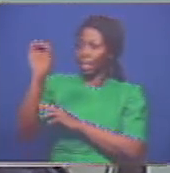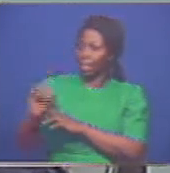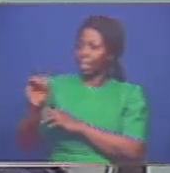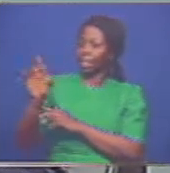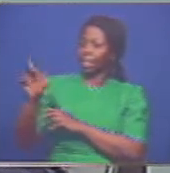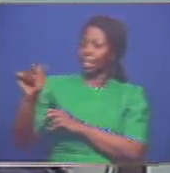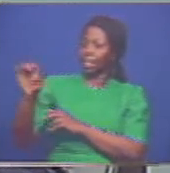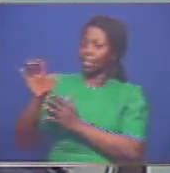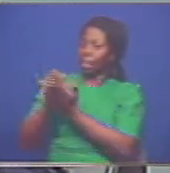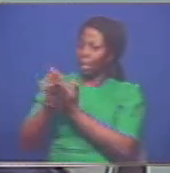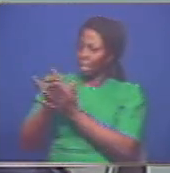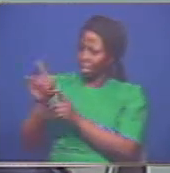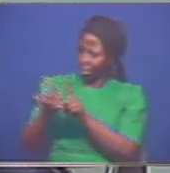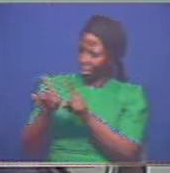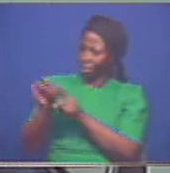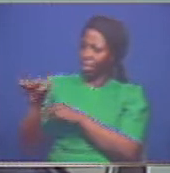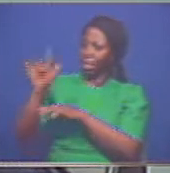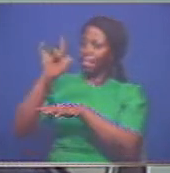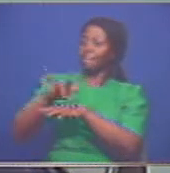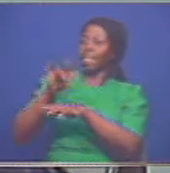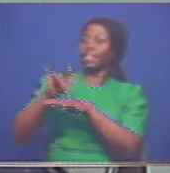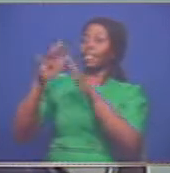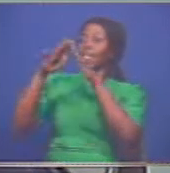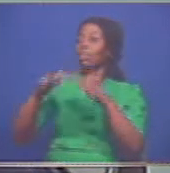the housing system, so if you also look